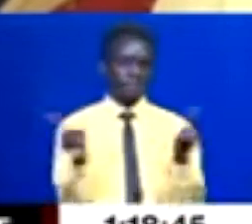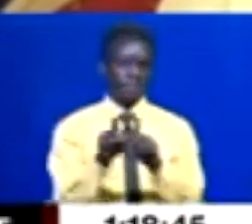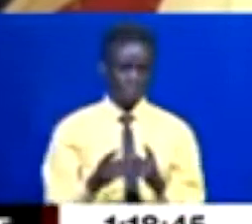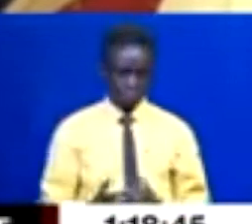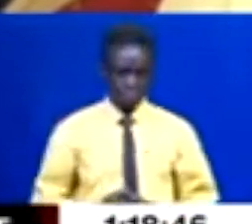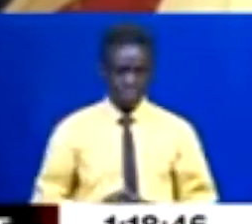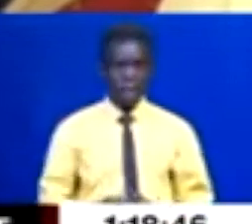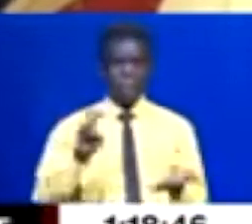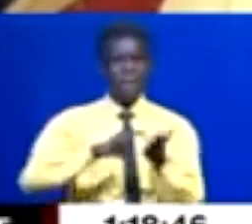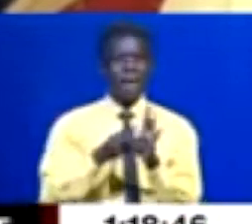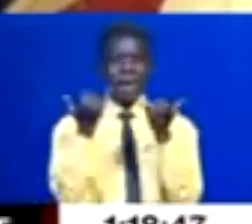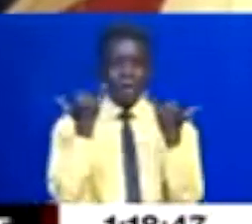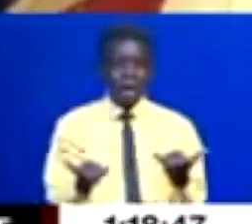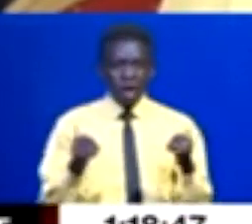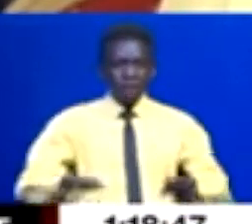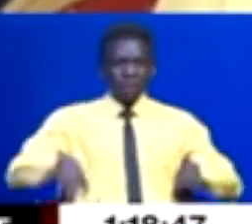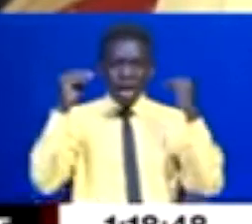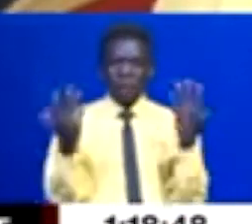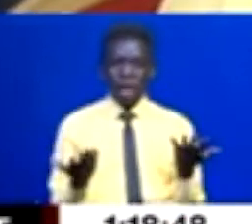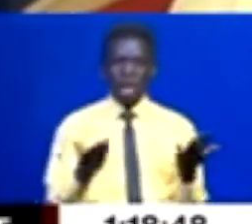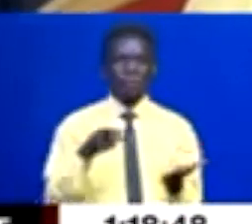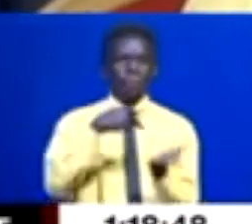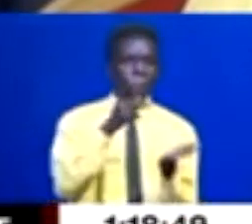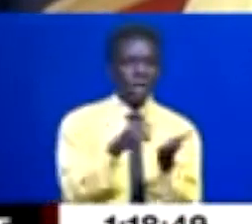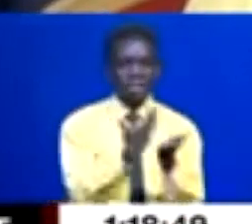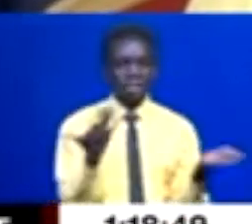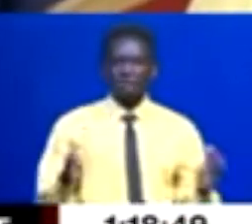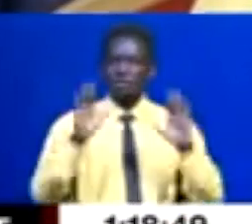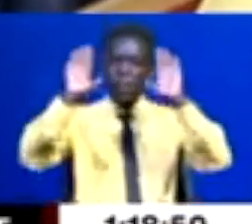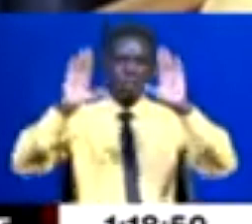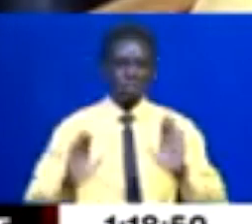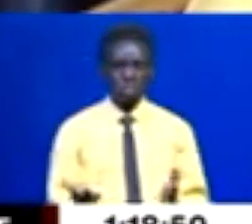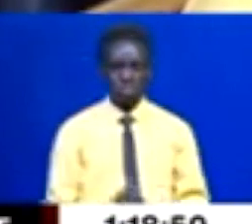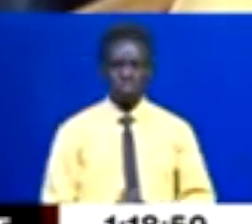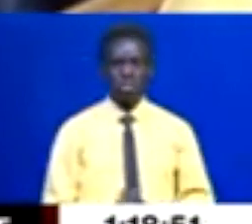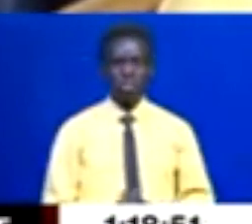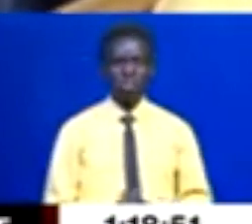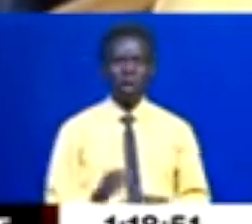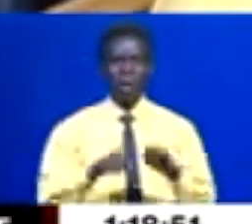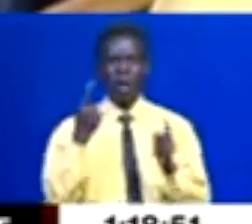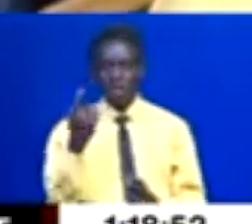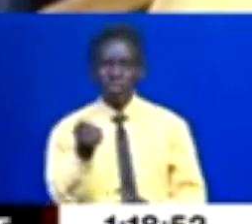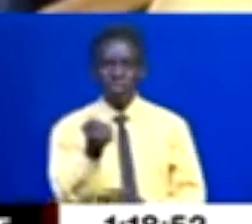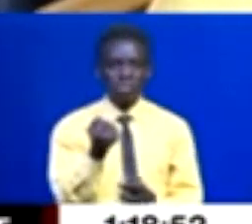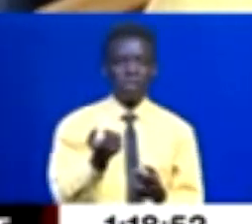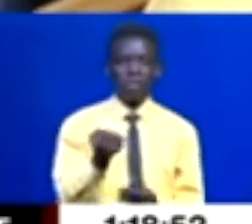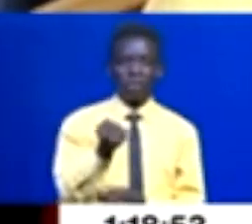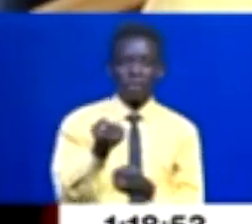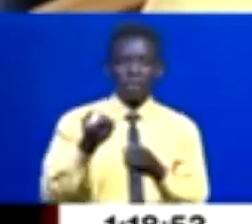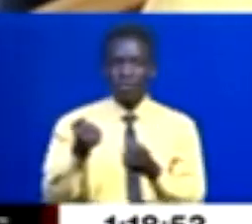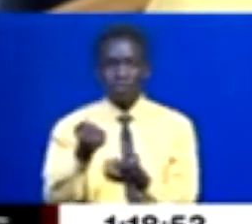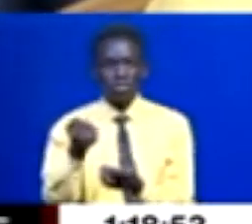Sasa hivi unakuta bei ya bidhaa muhimu tayari ziko gali. Unga wa sima, unga ngano,